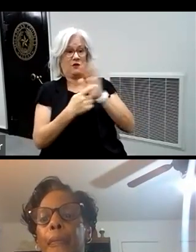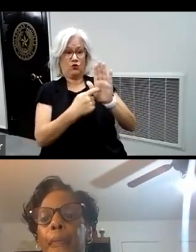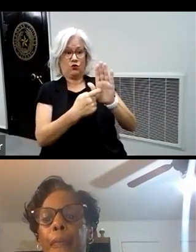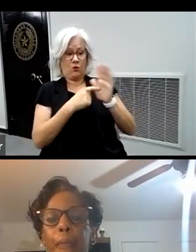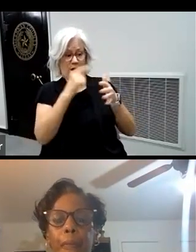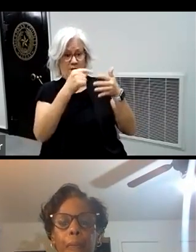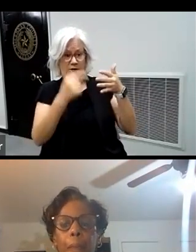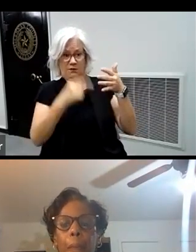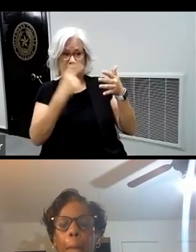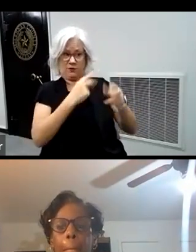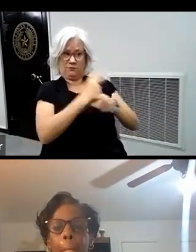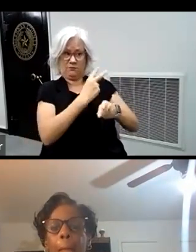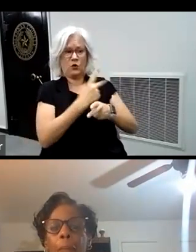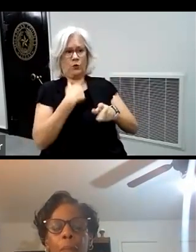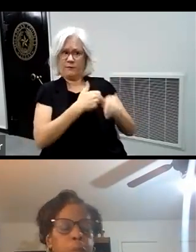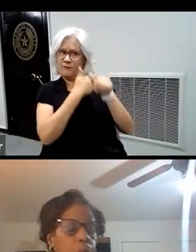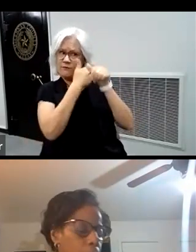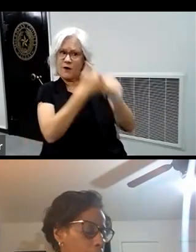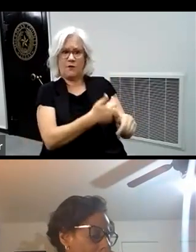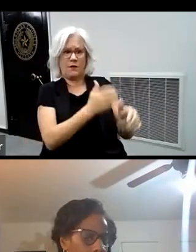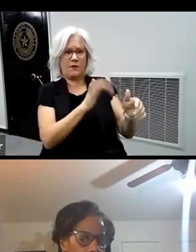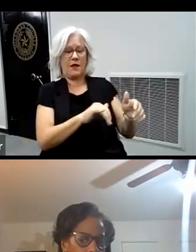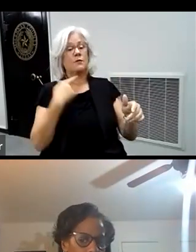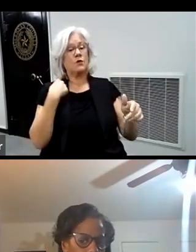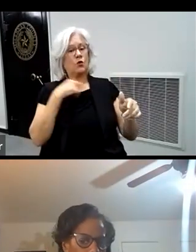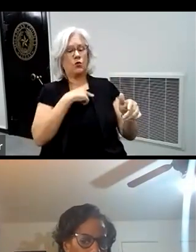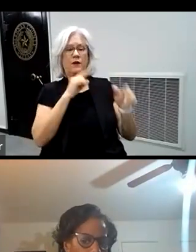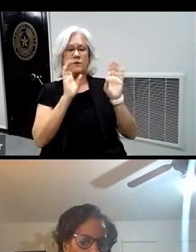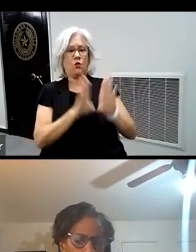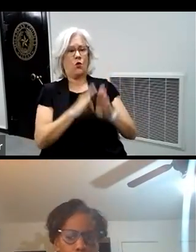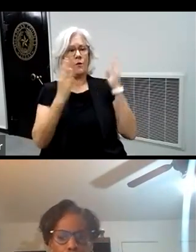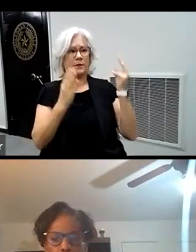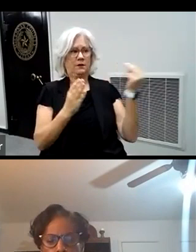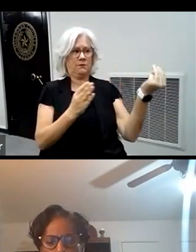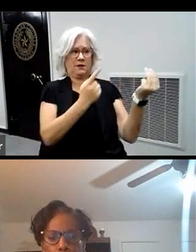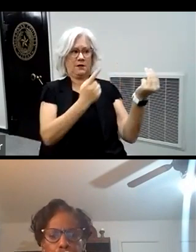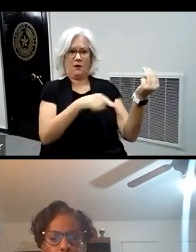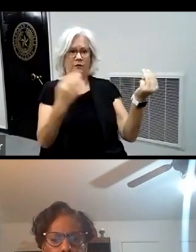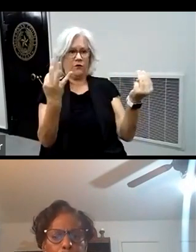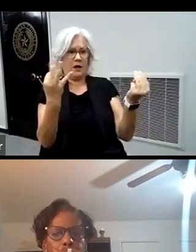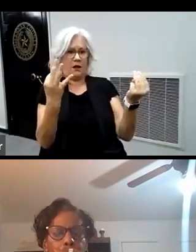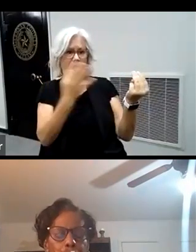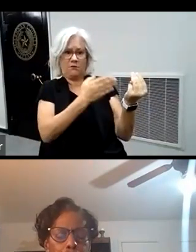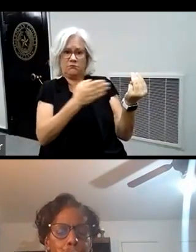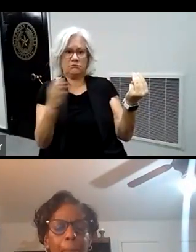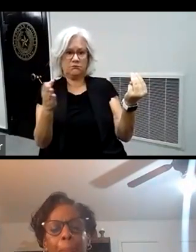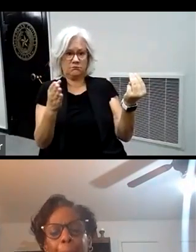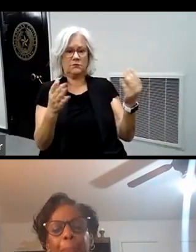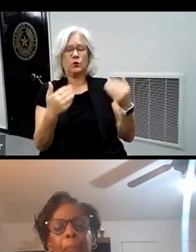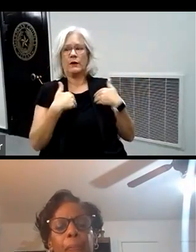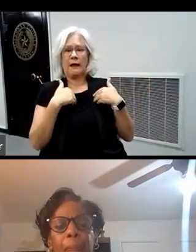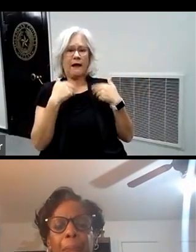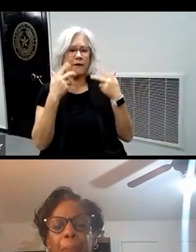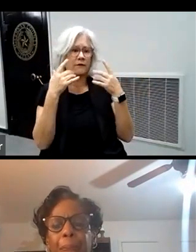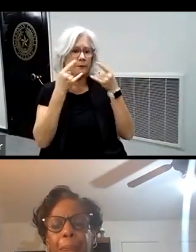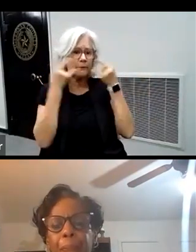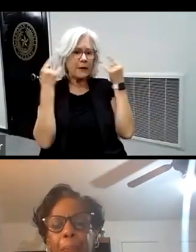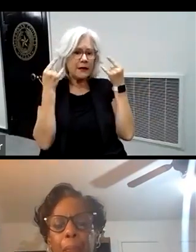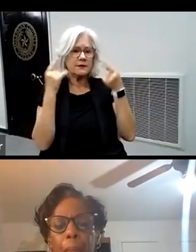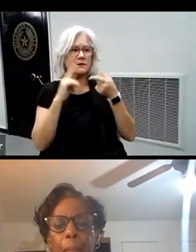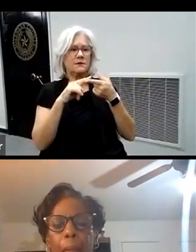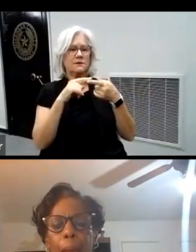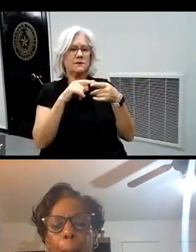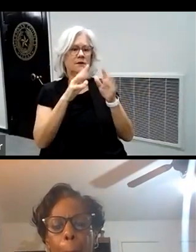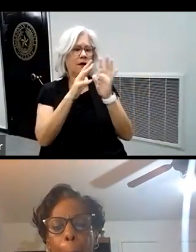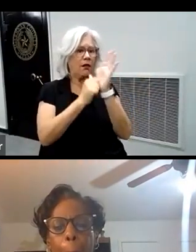governor. So we've been running continuously Monday through Friday, and we've got face masks, we've got